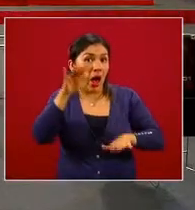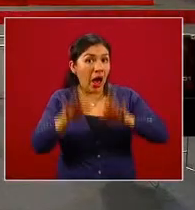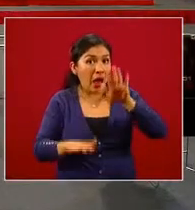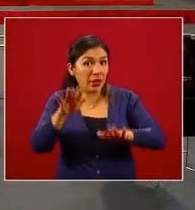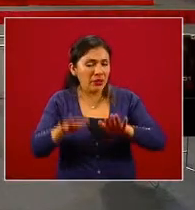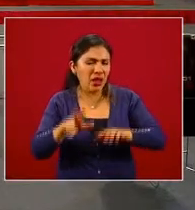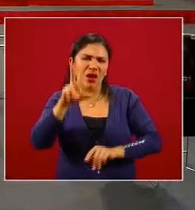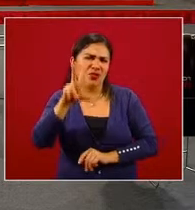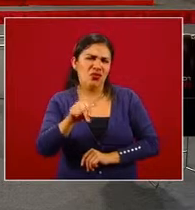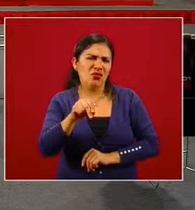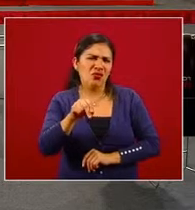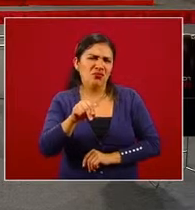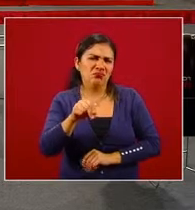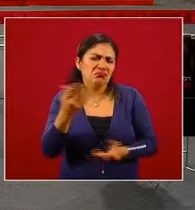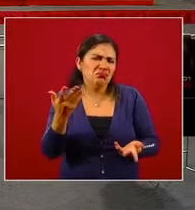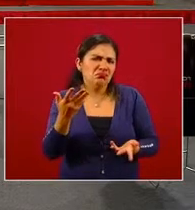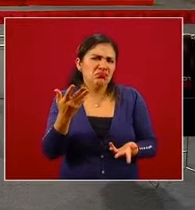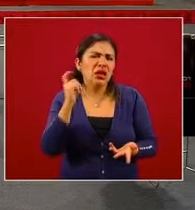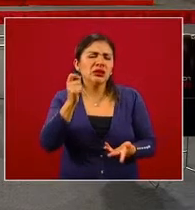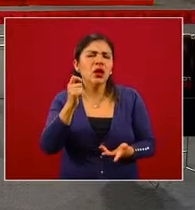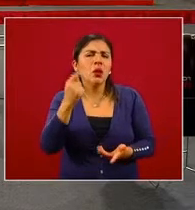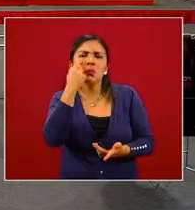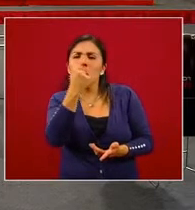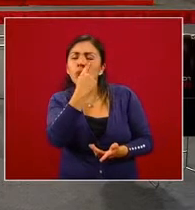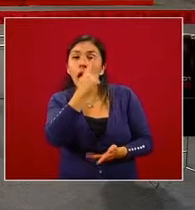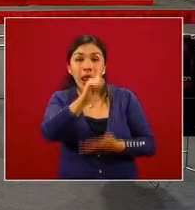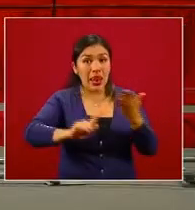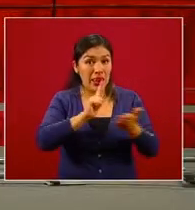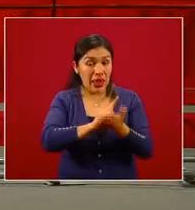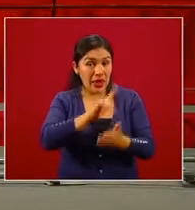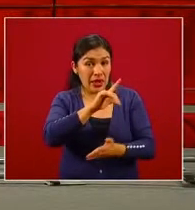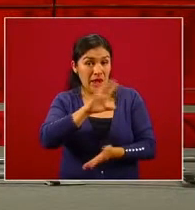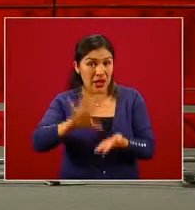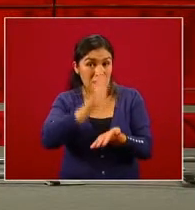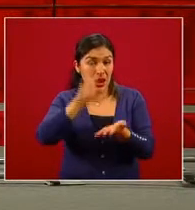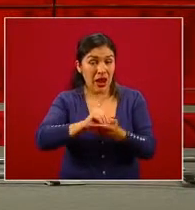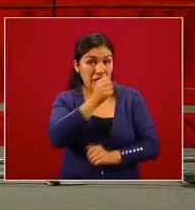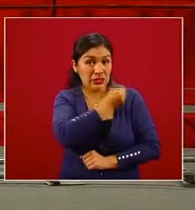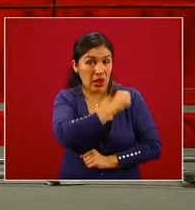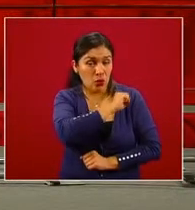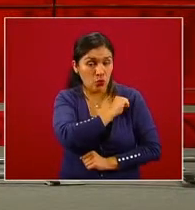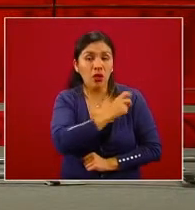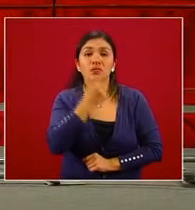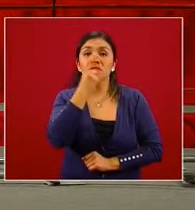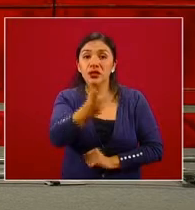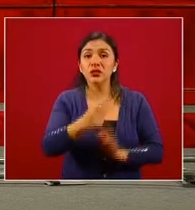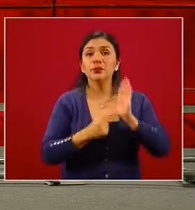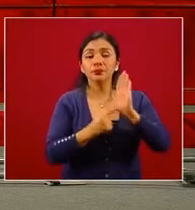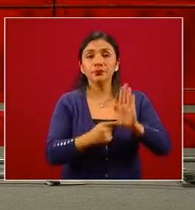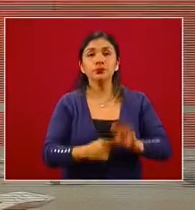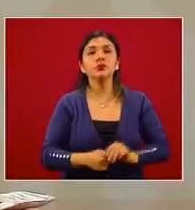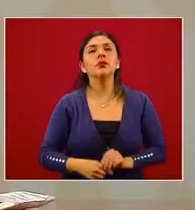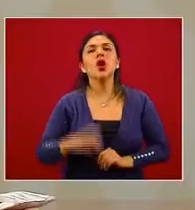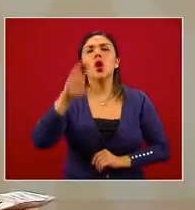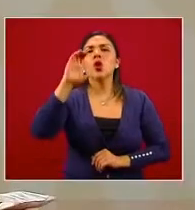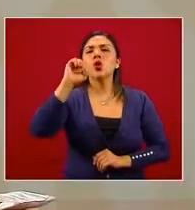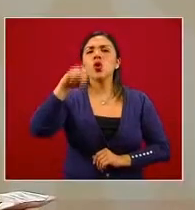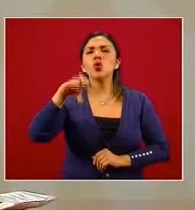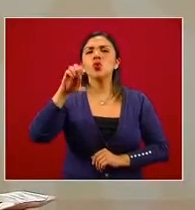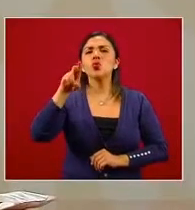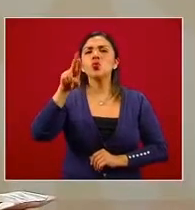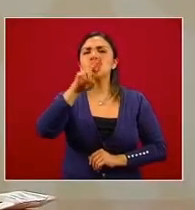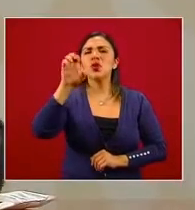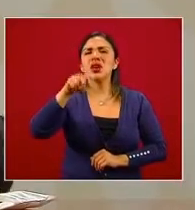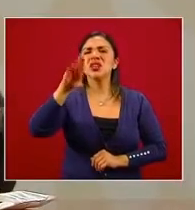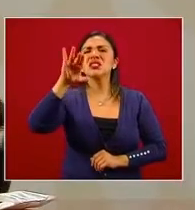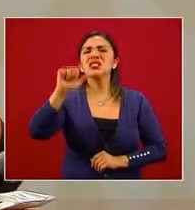positions. Just because people are on two different sides doesn't mean that they're clashing. the health